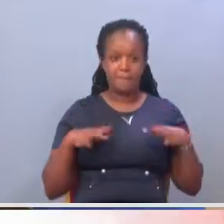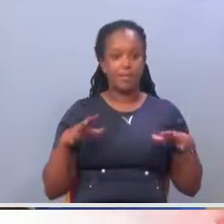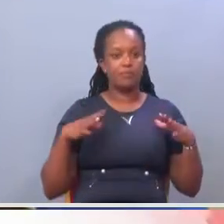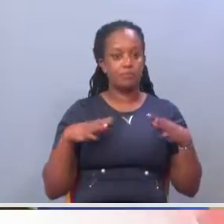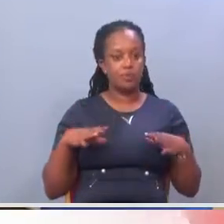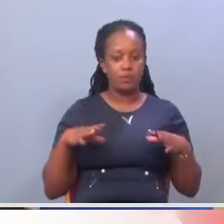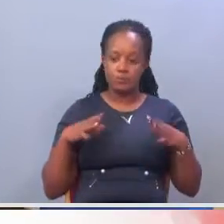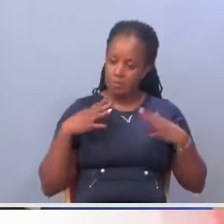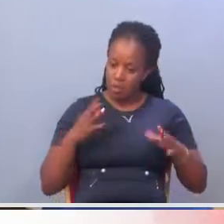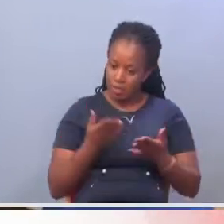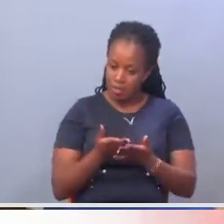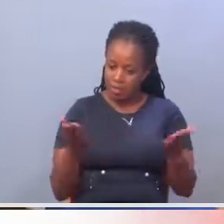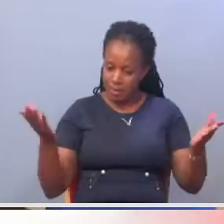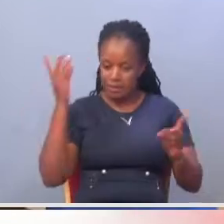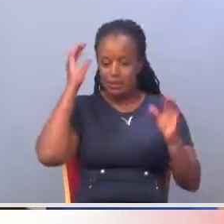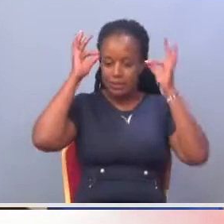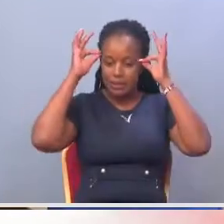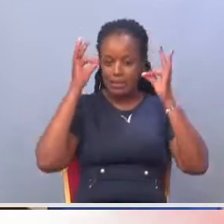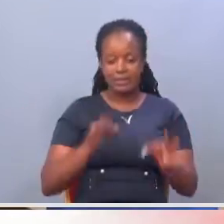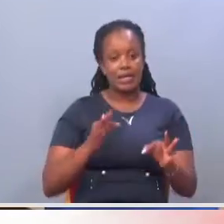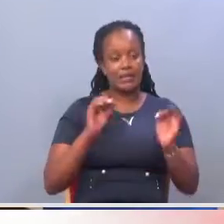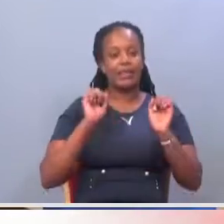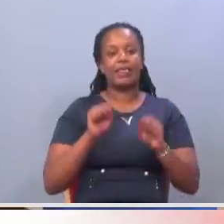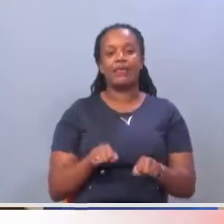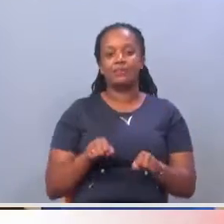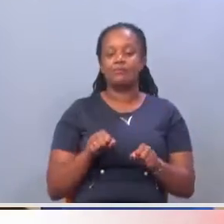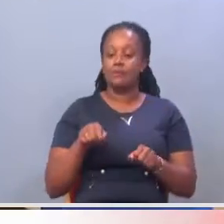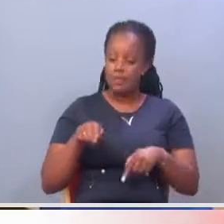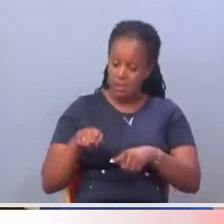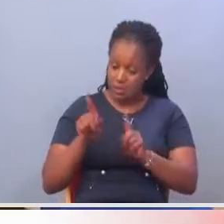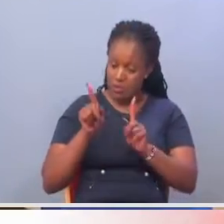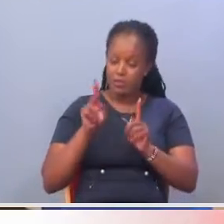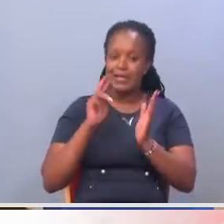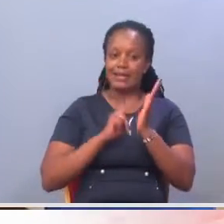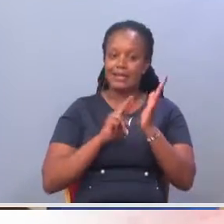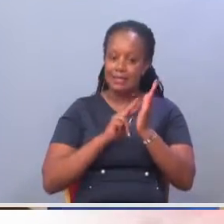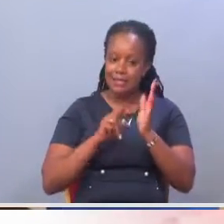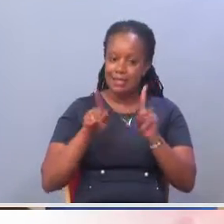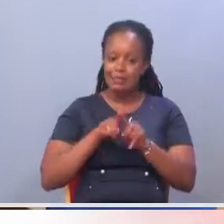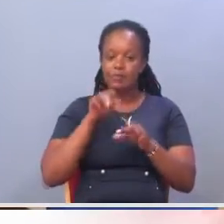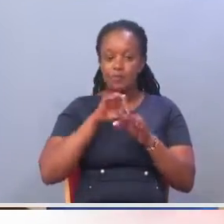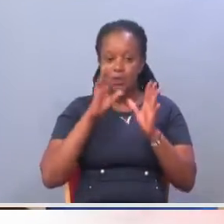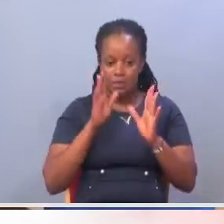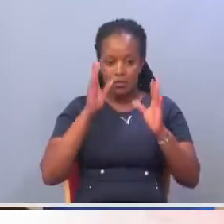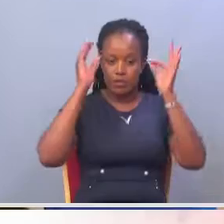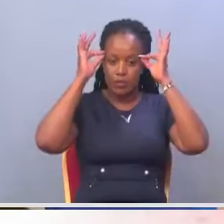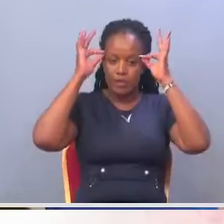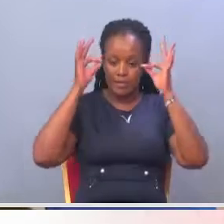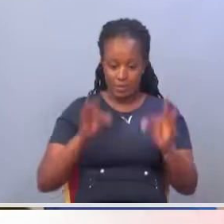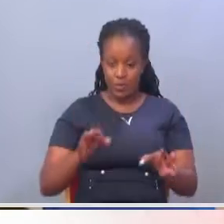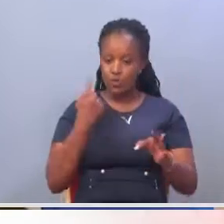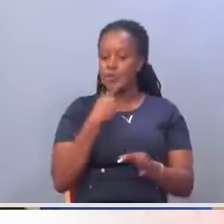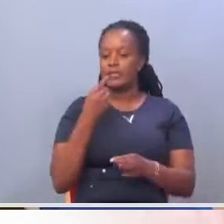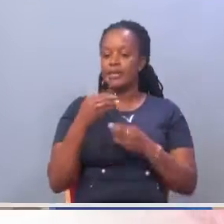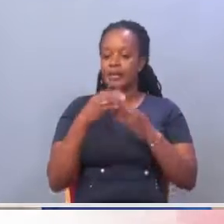must decide. Kwa hivyo chukua kura, you are the one to decide who is going to be the leader of this country. Not